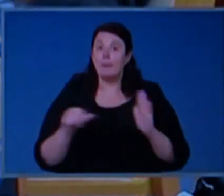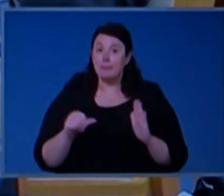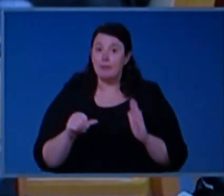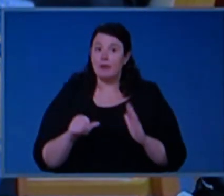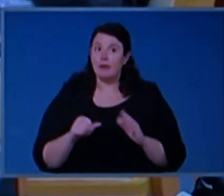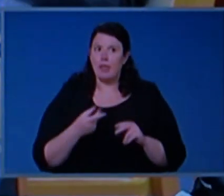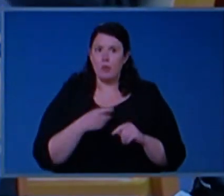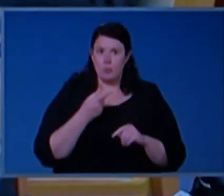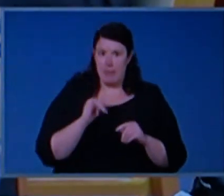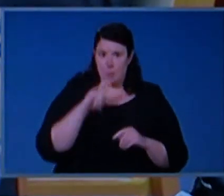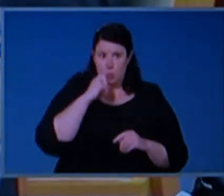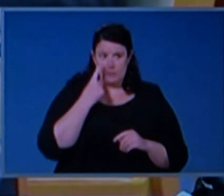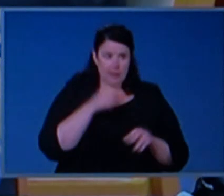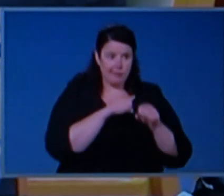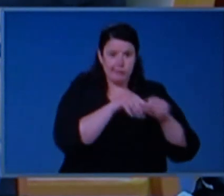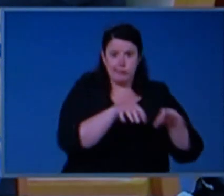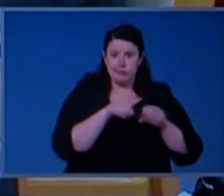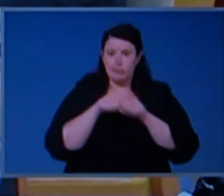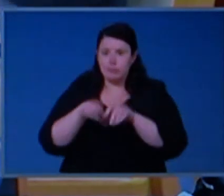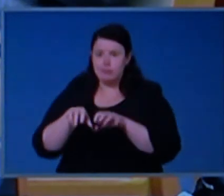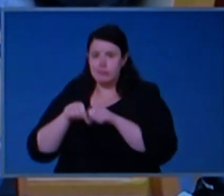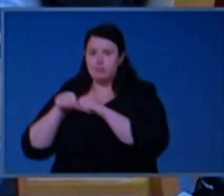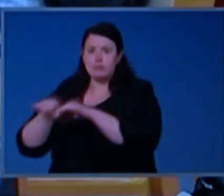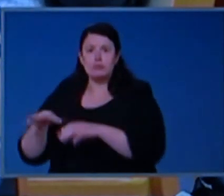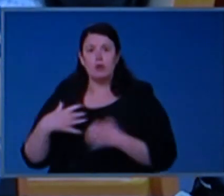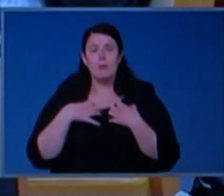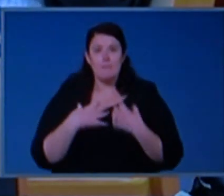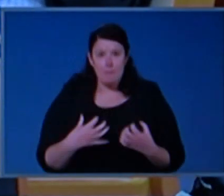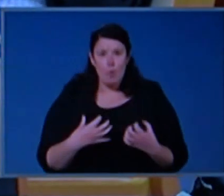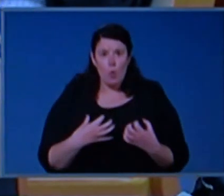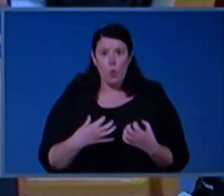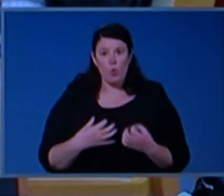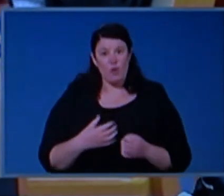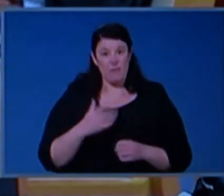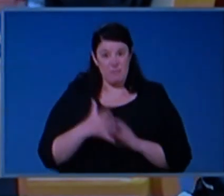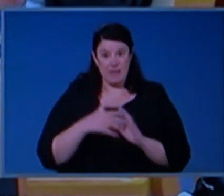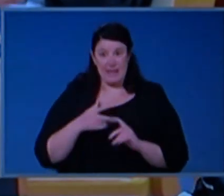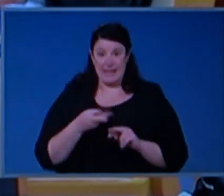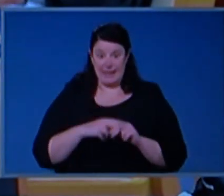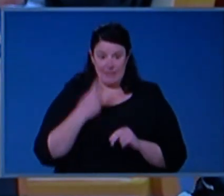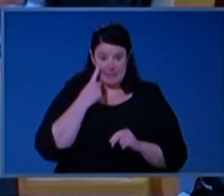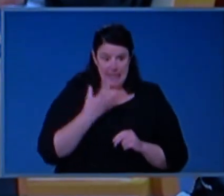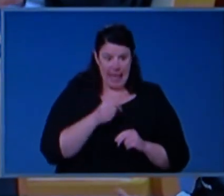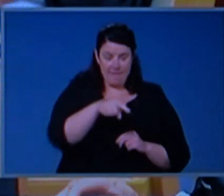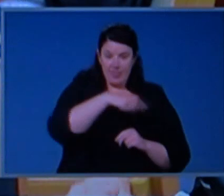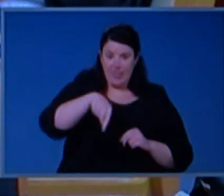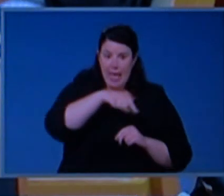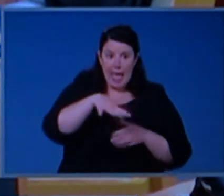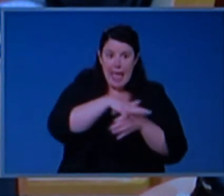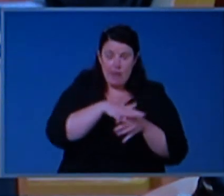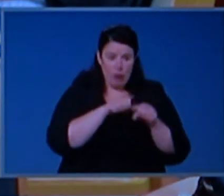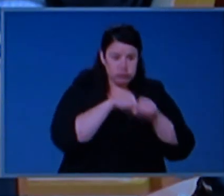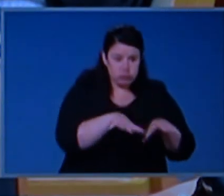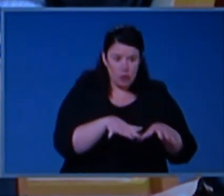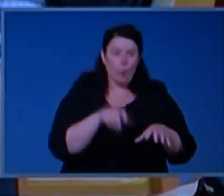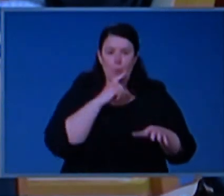scenarios do happen, do you envisage that sort of the restrictions that would have to be reimposed in those, I guess, particular pockets or communities will be akin